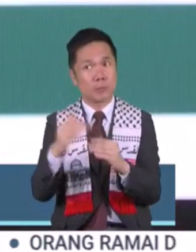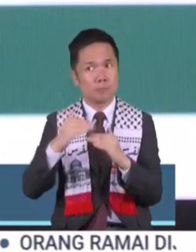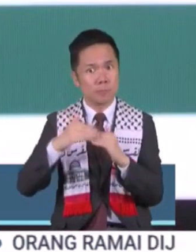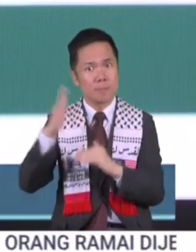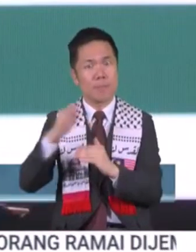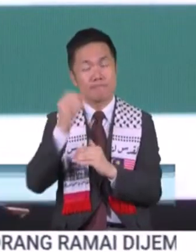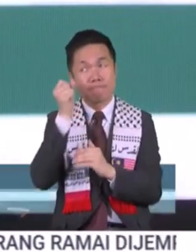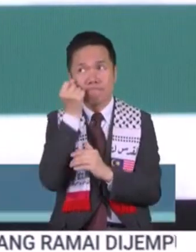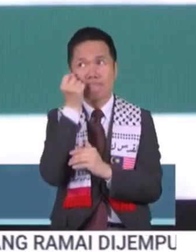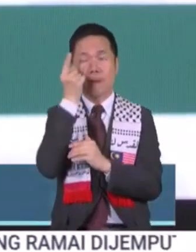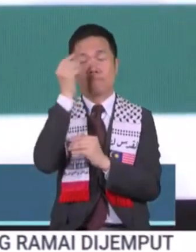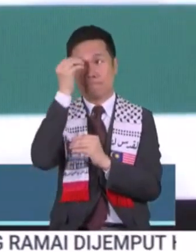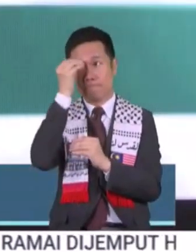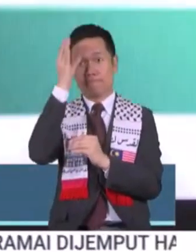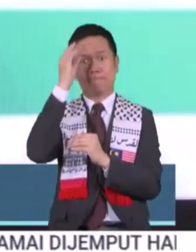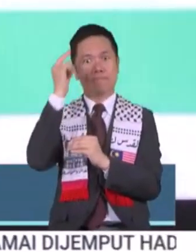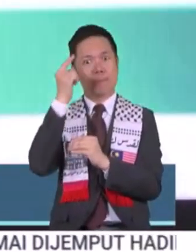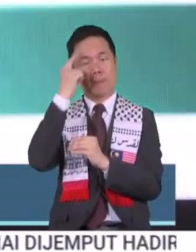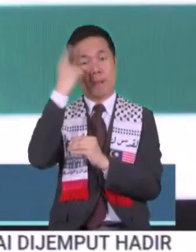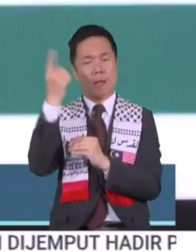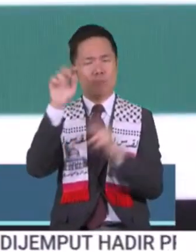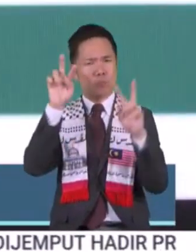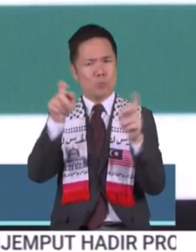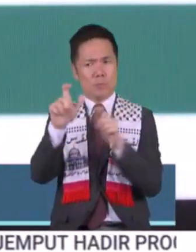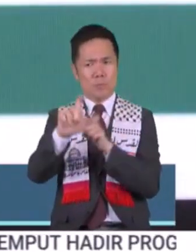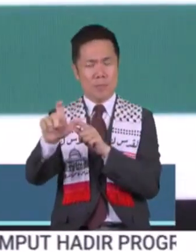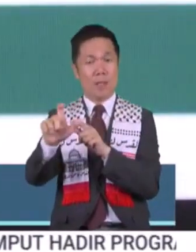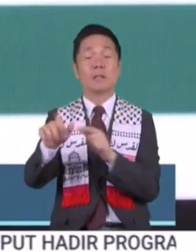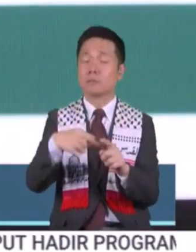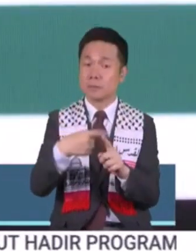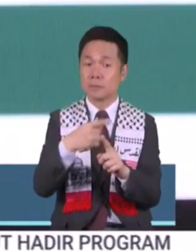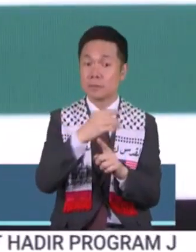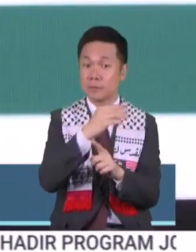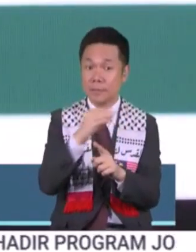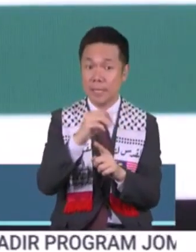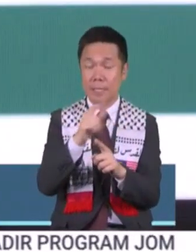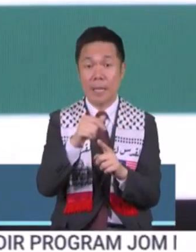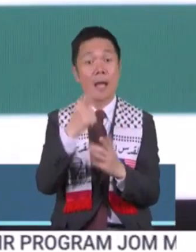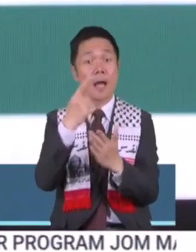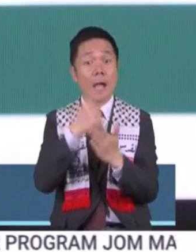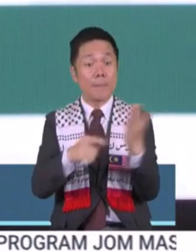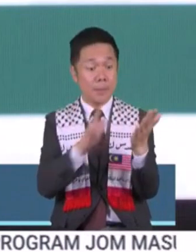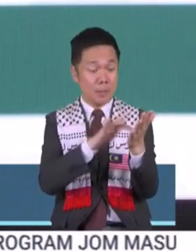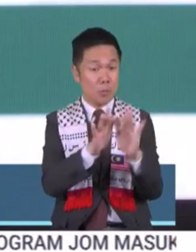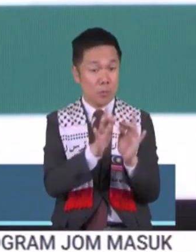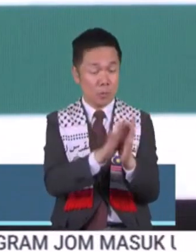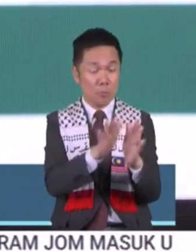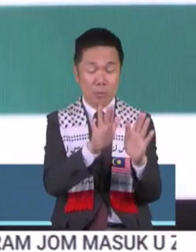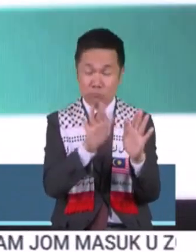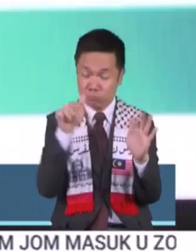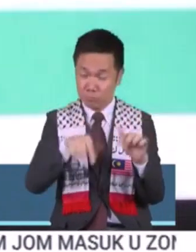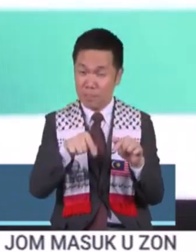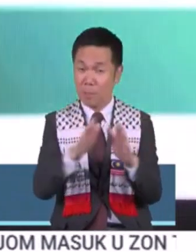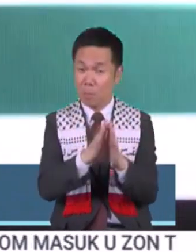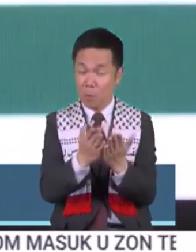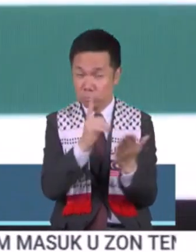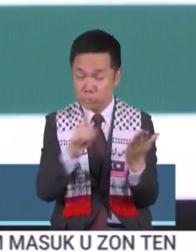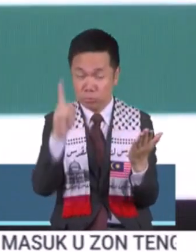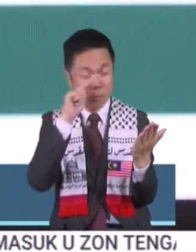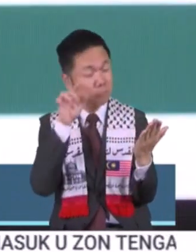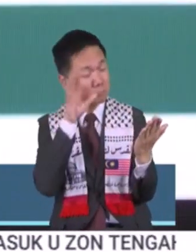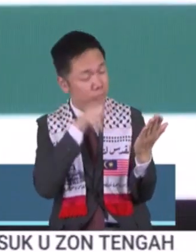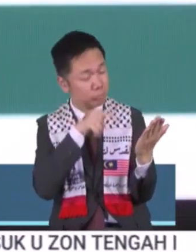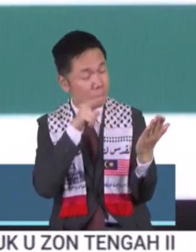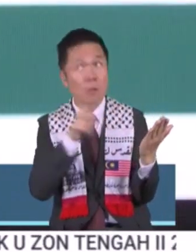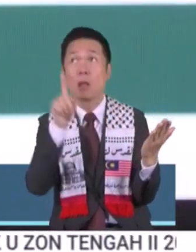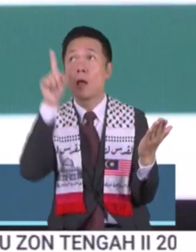Islam and practice what is being ordained in the Quran, in the Sunnah Rasulullah sallallahu alaihi